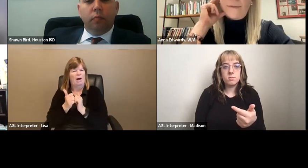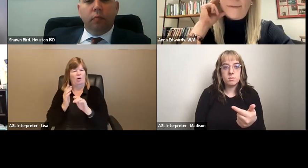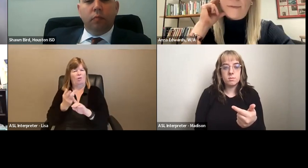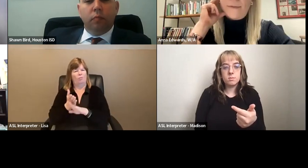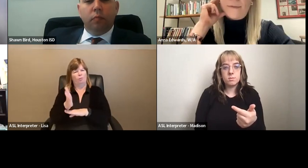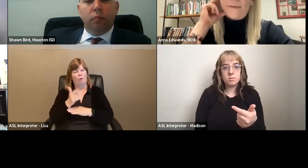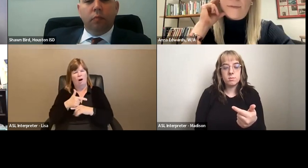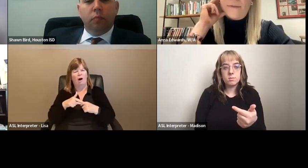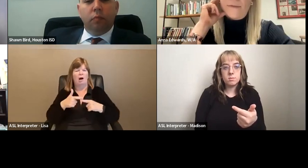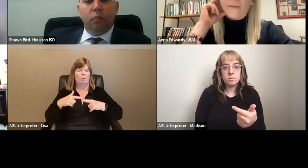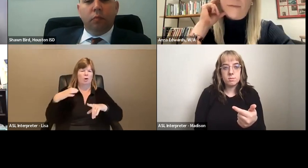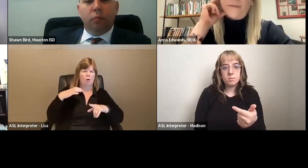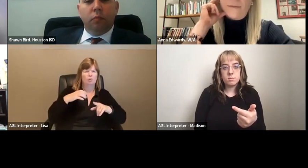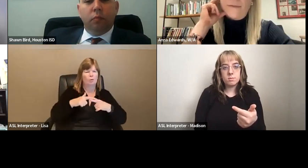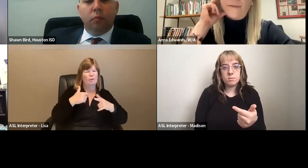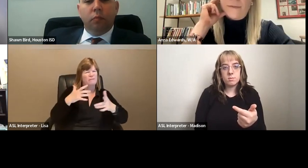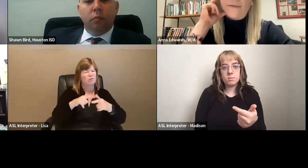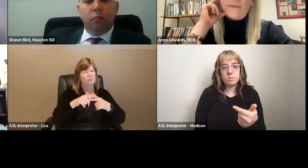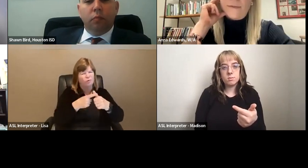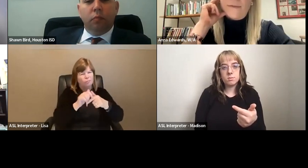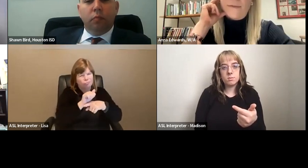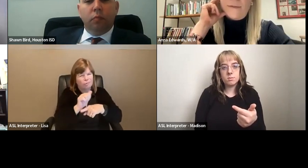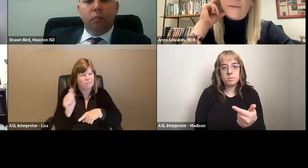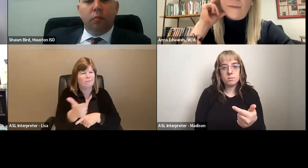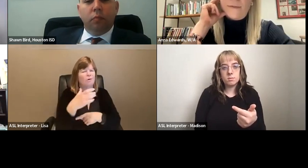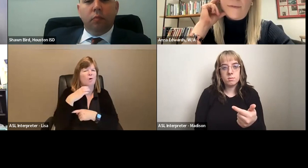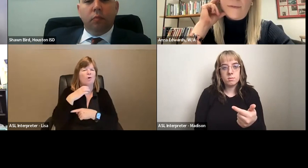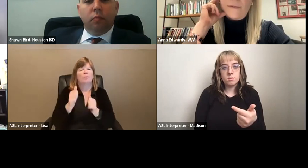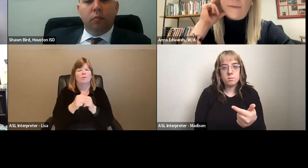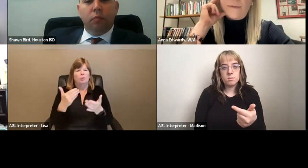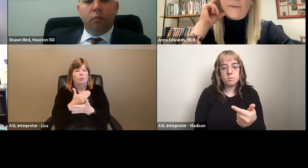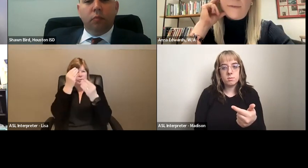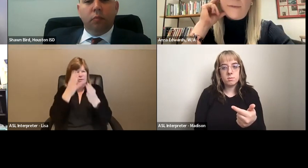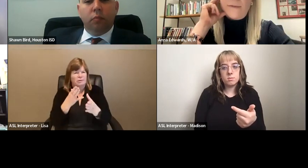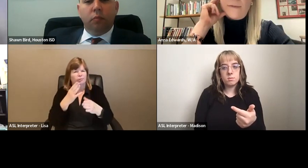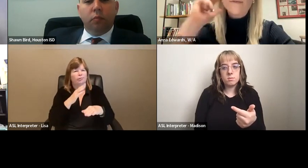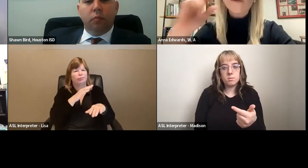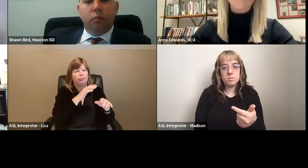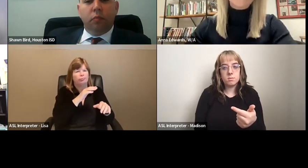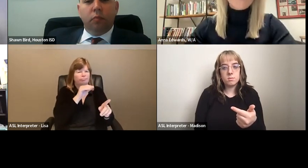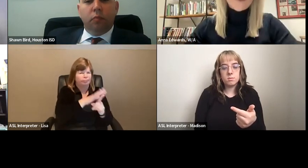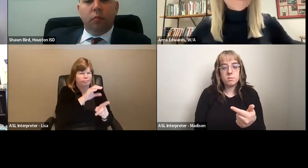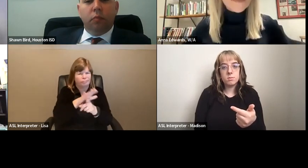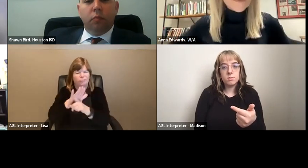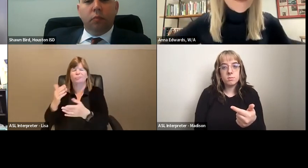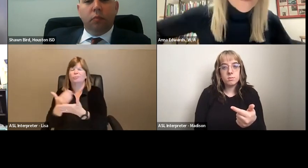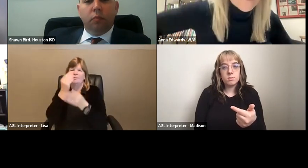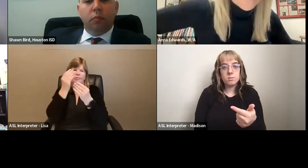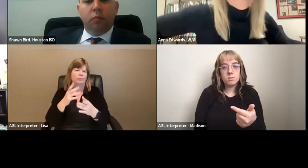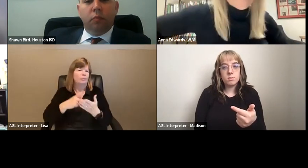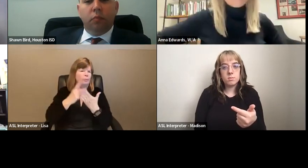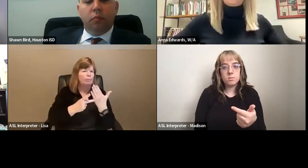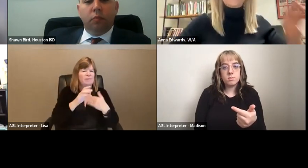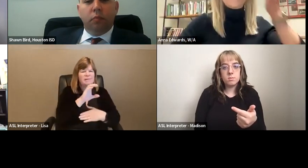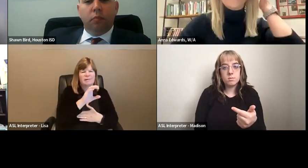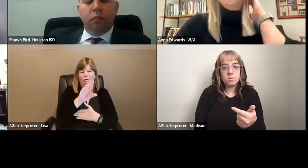coaching series, when we train all of our coaches, with our new teacher induction, our beginning teacher programs, our